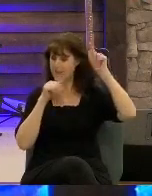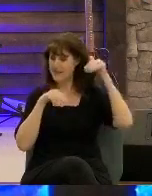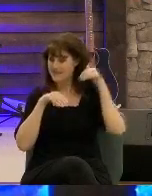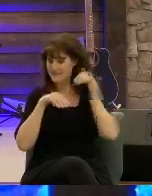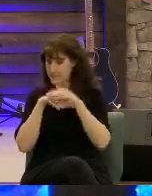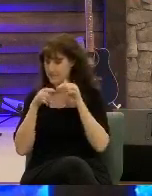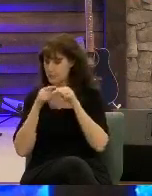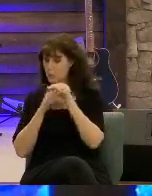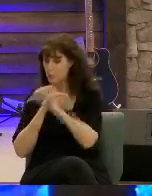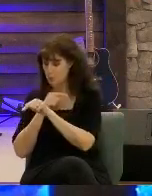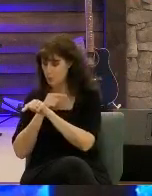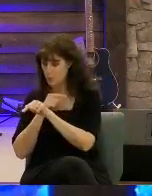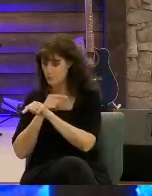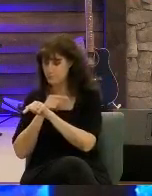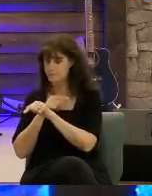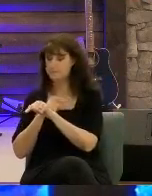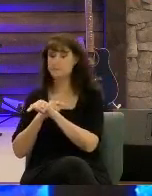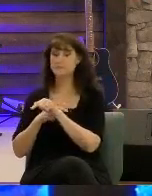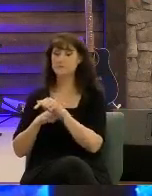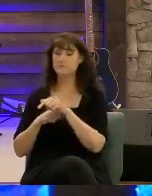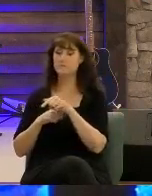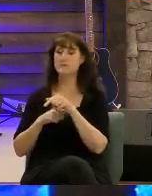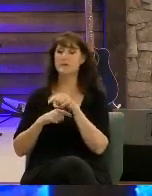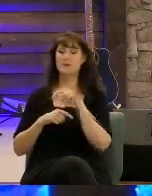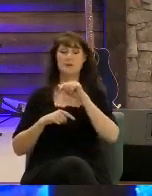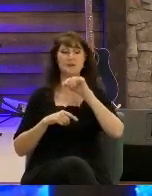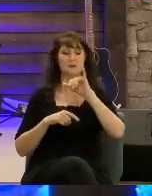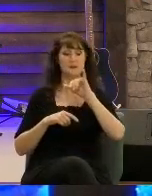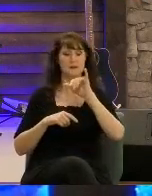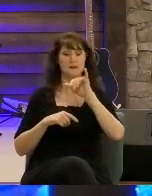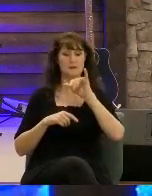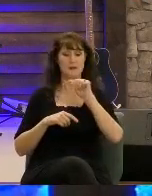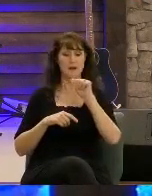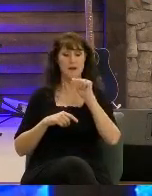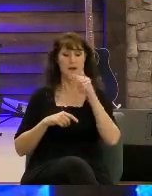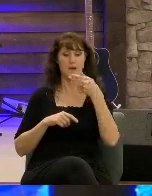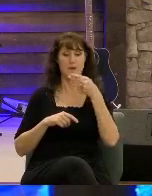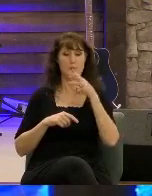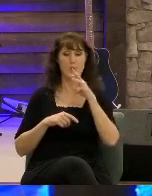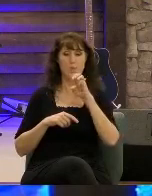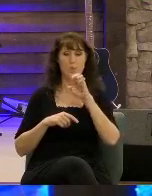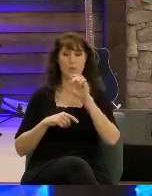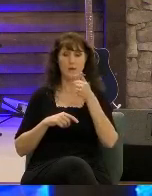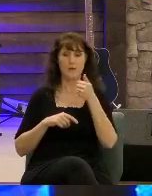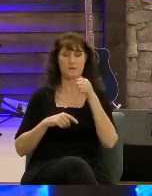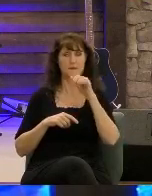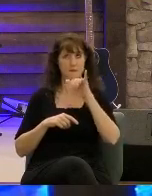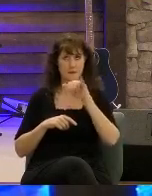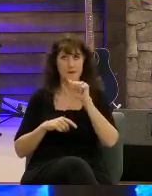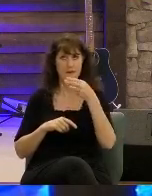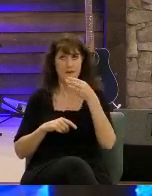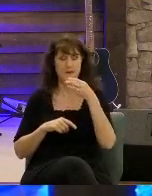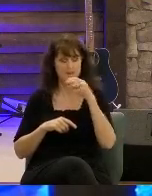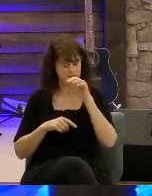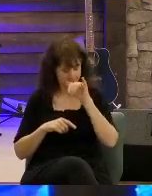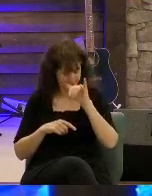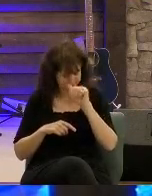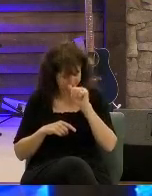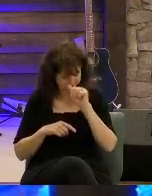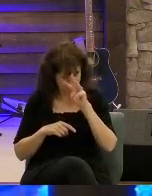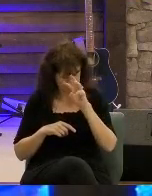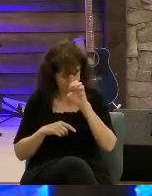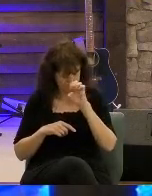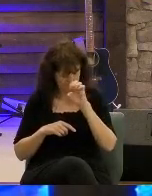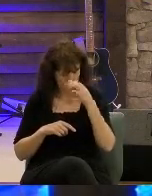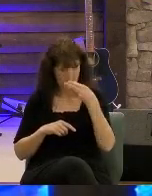to Moses, say this to the Israelites, Yahweh, the God of your fathers, the God of Abraham, the God of Isaac, and the God of